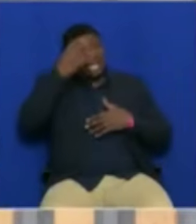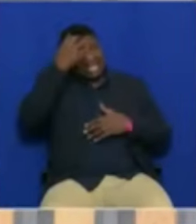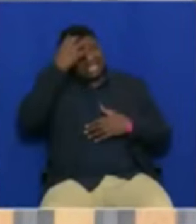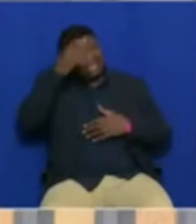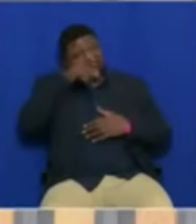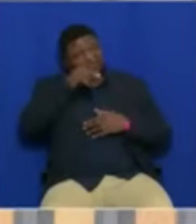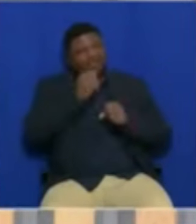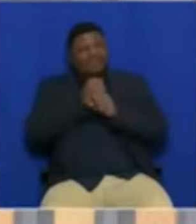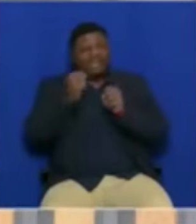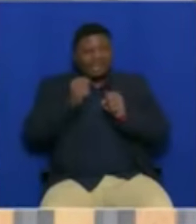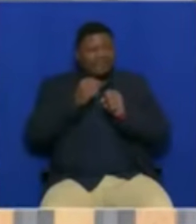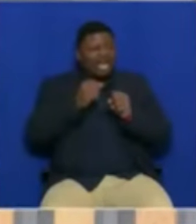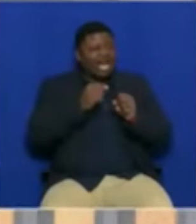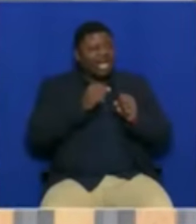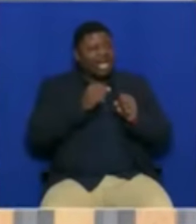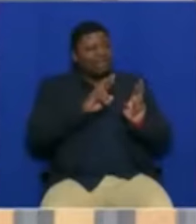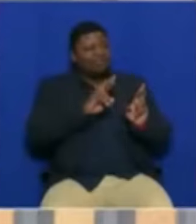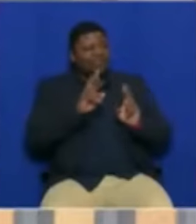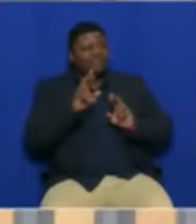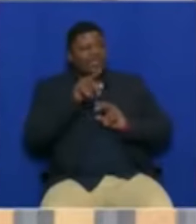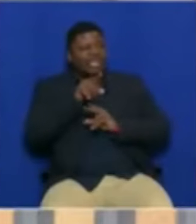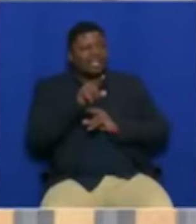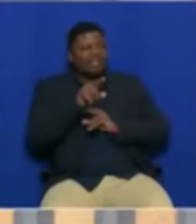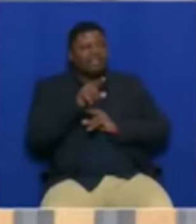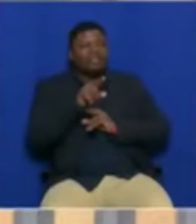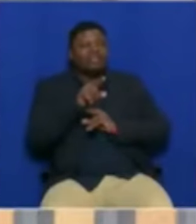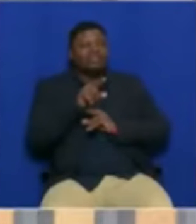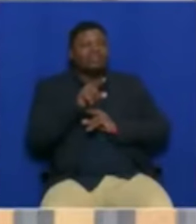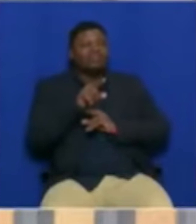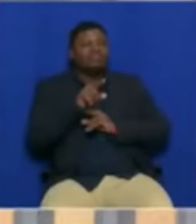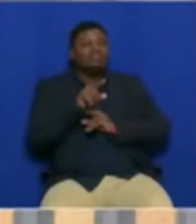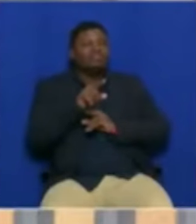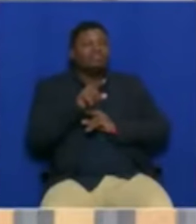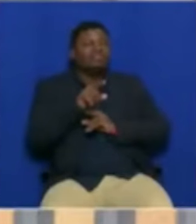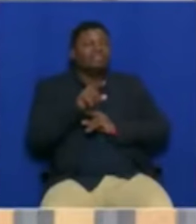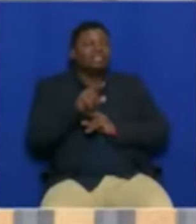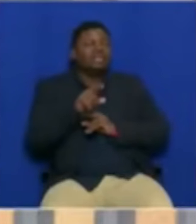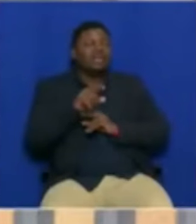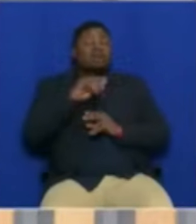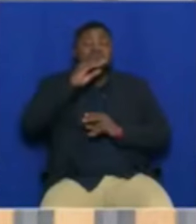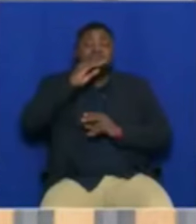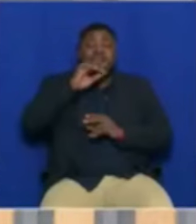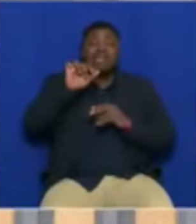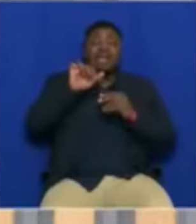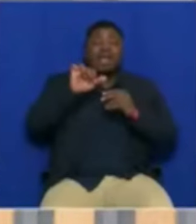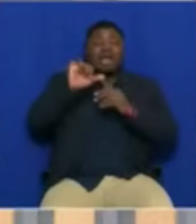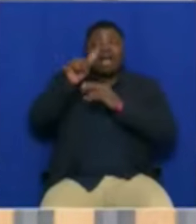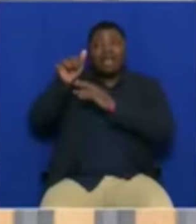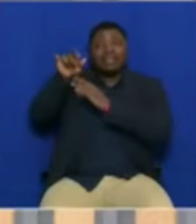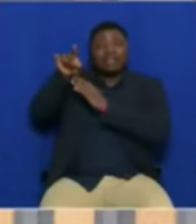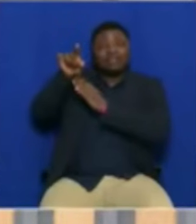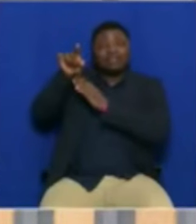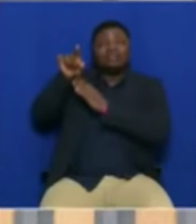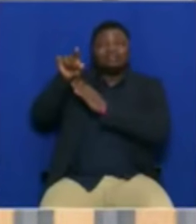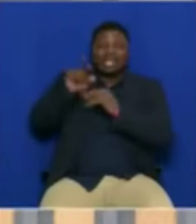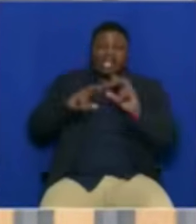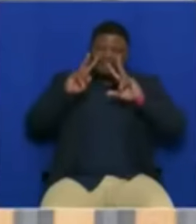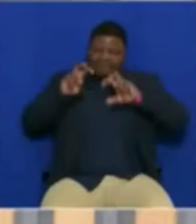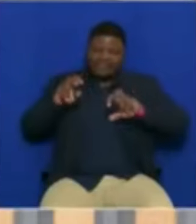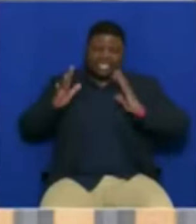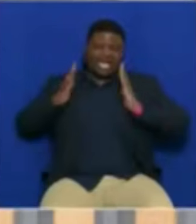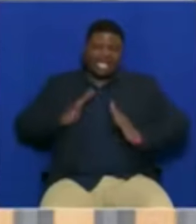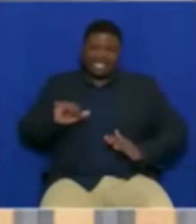not know about other investigators as well, whether they do get these from the chiefs? You do not